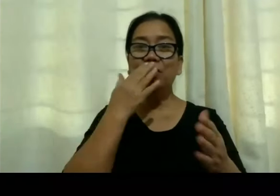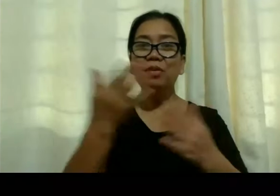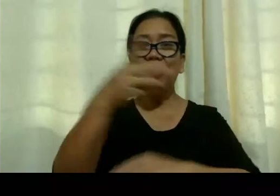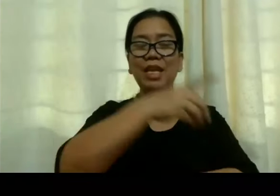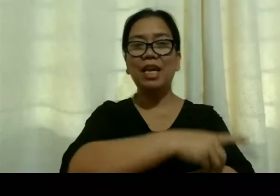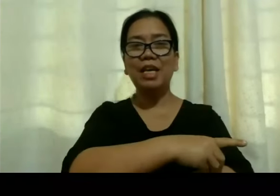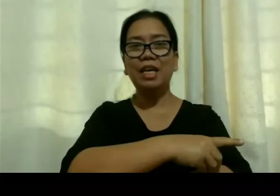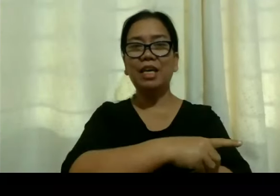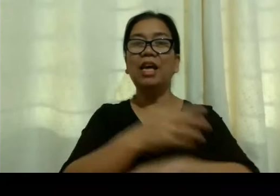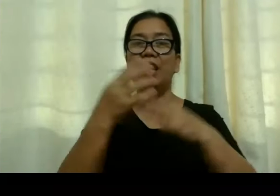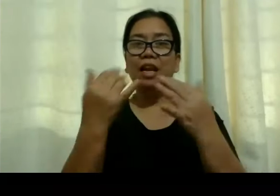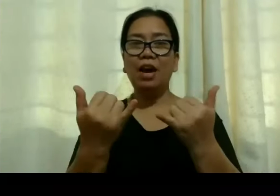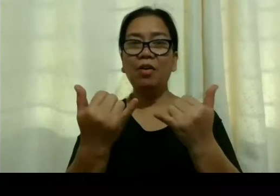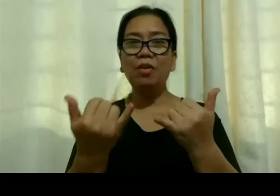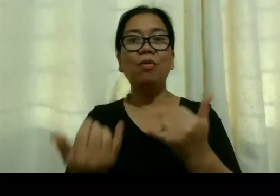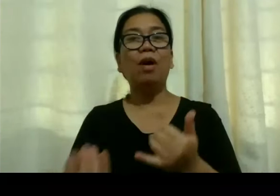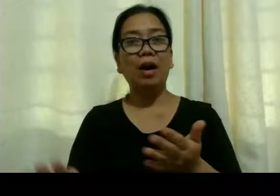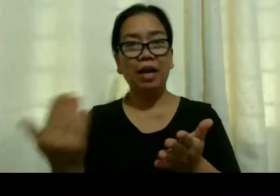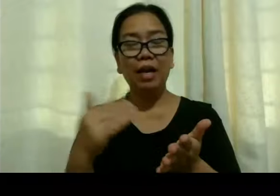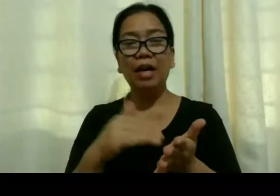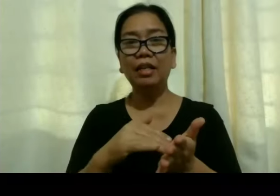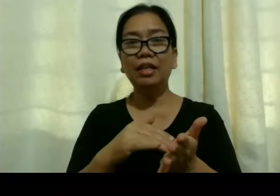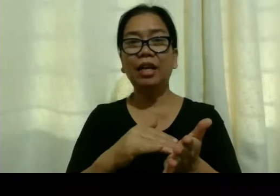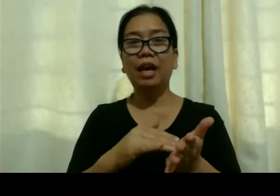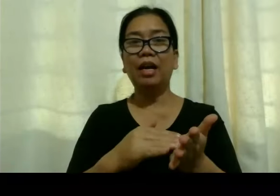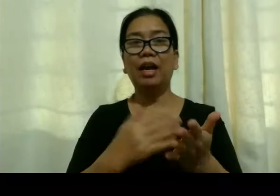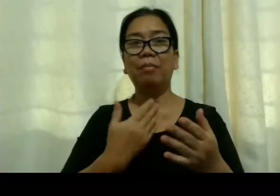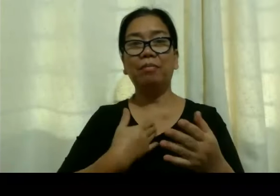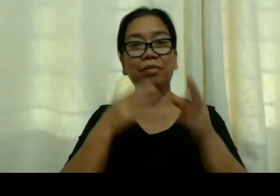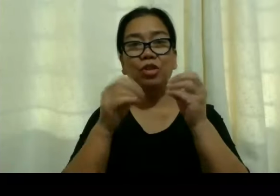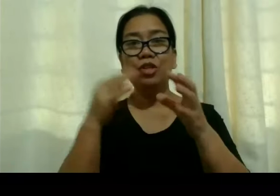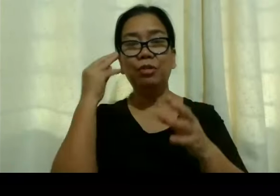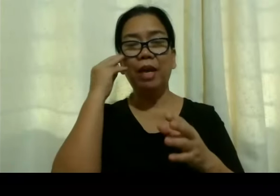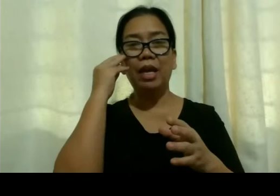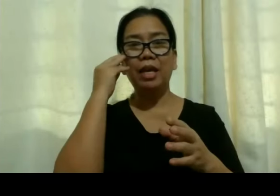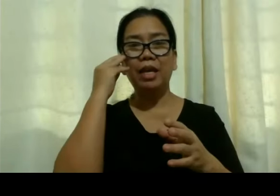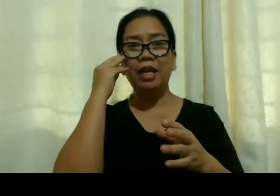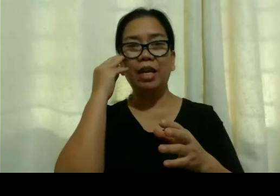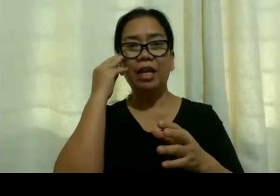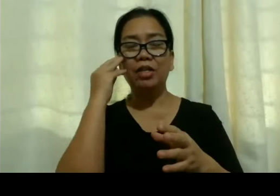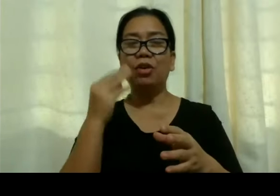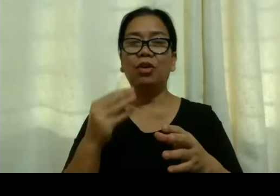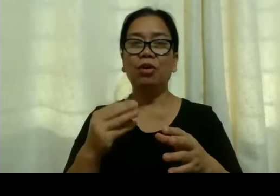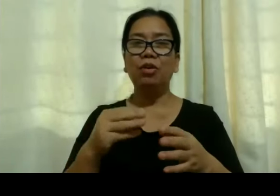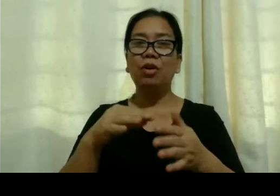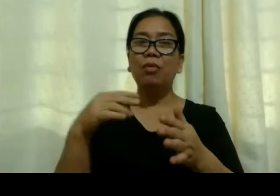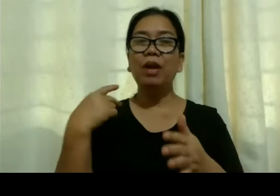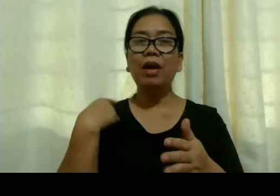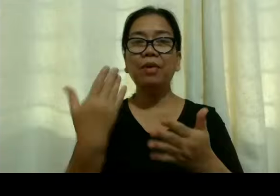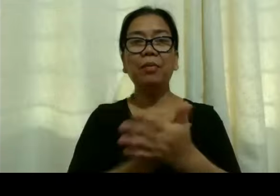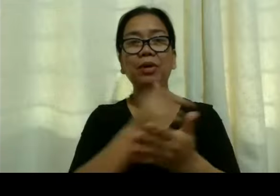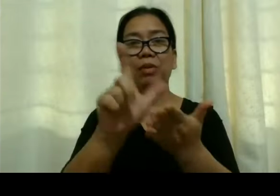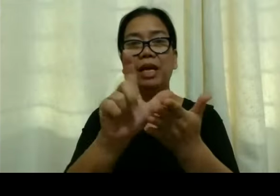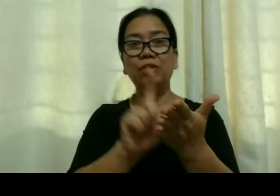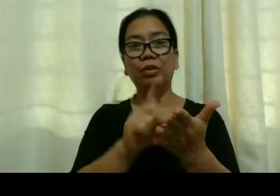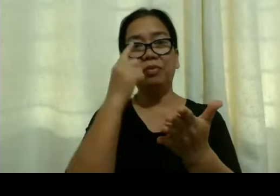Hello, good day. Now, again, I am teacher May. So, we